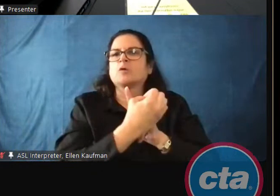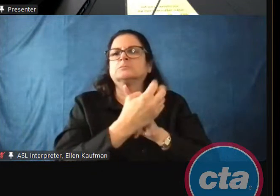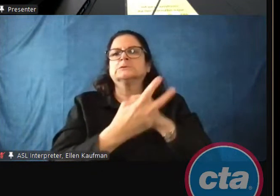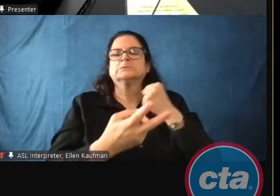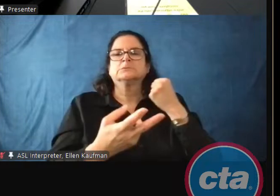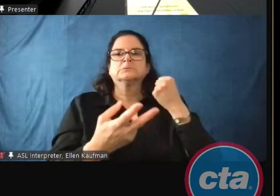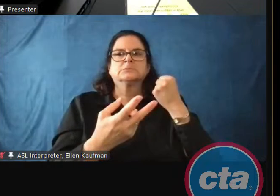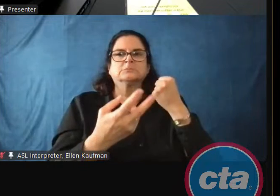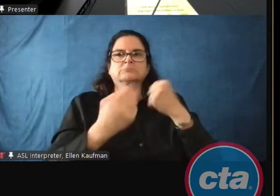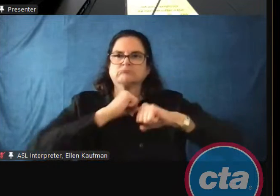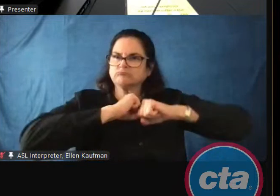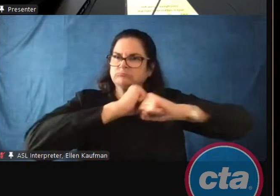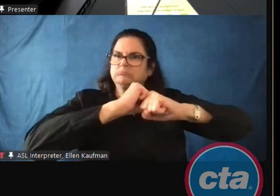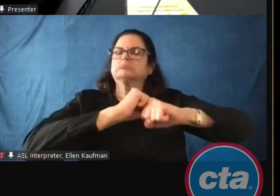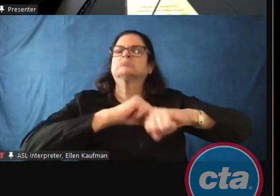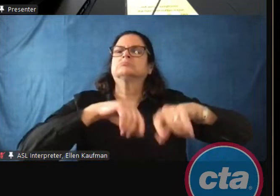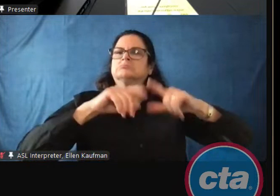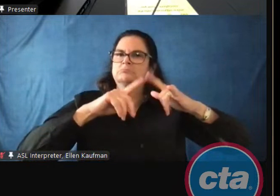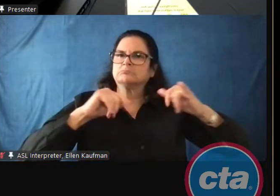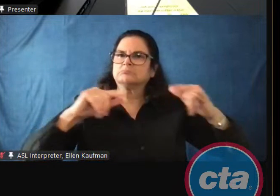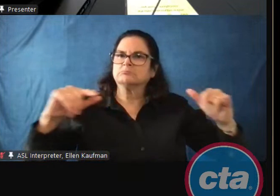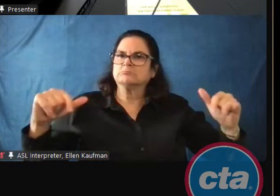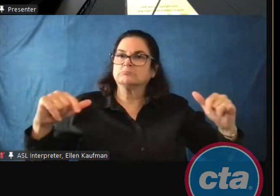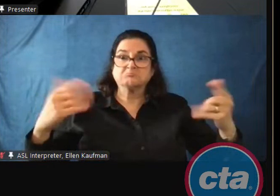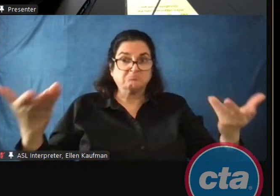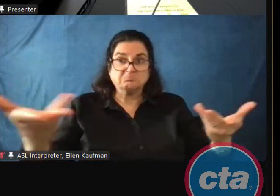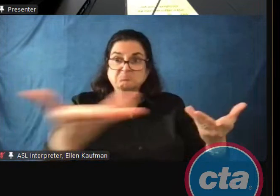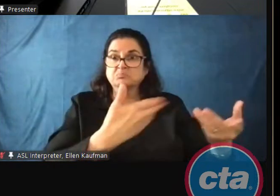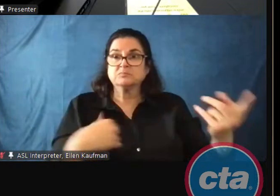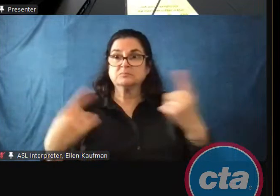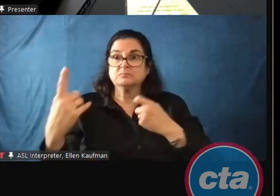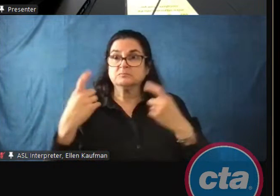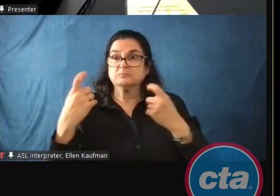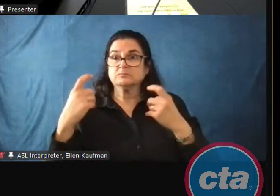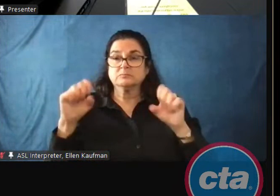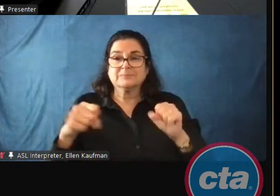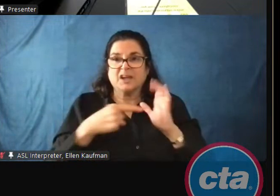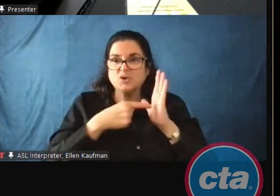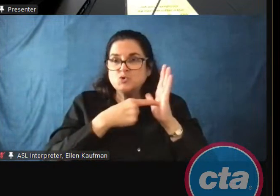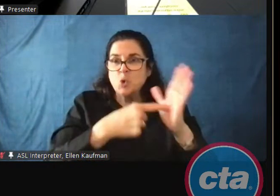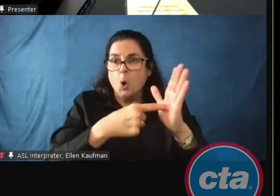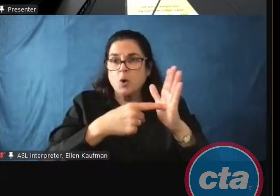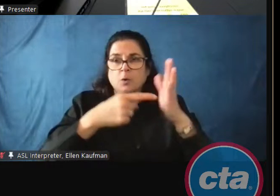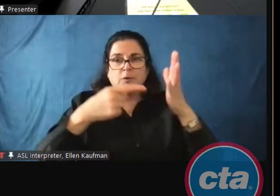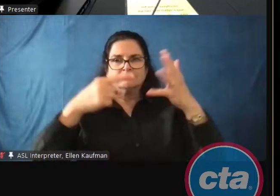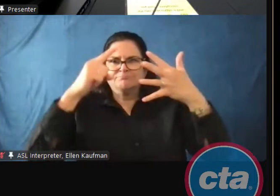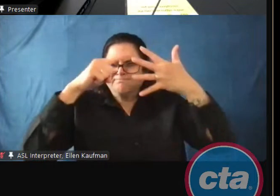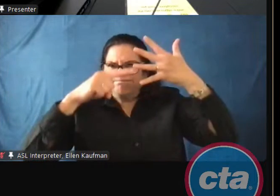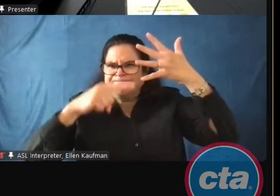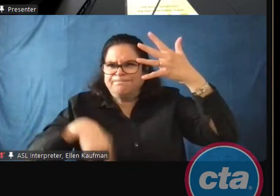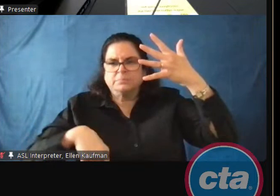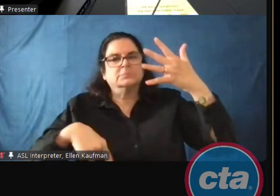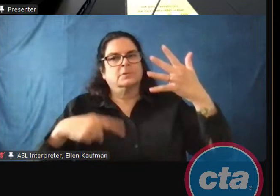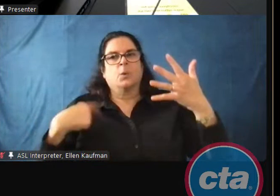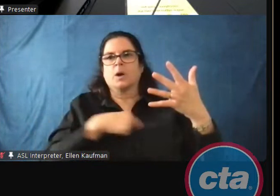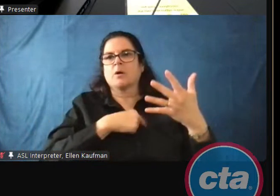questions. Amrit and I can, dive into any details. There's obviously a lot of analysis behind this that we're happy to